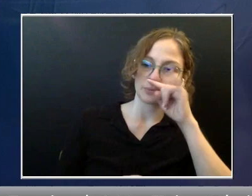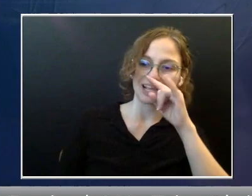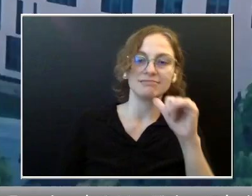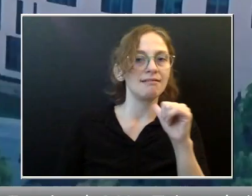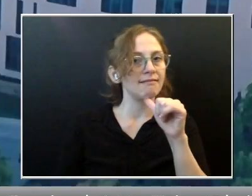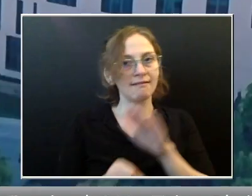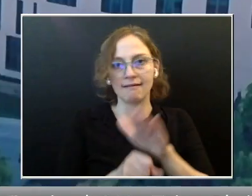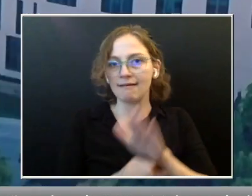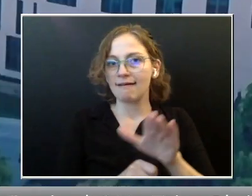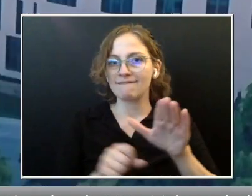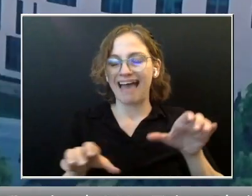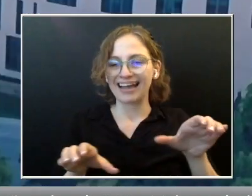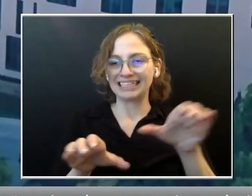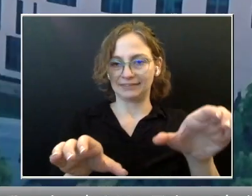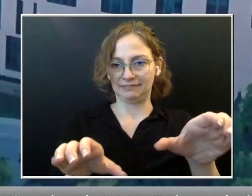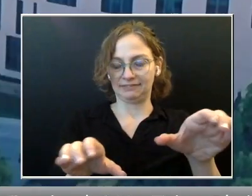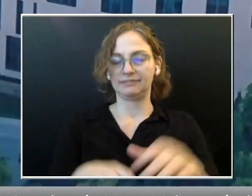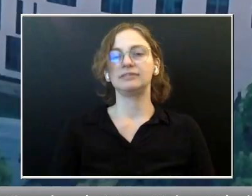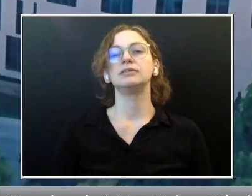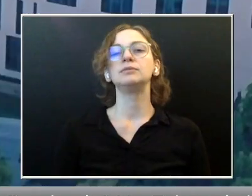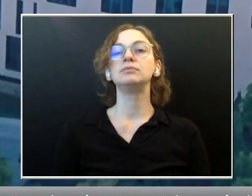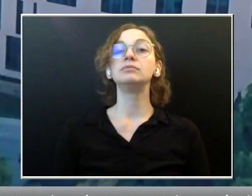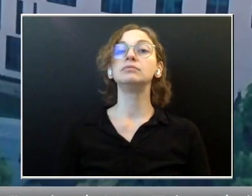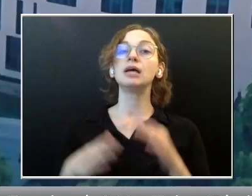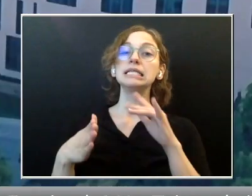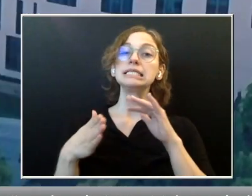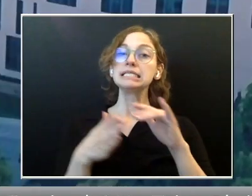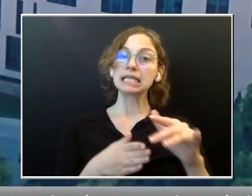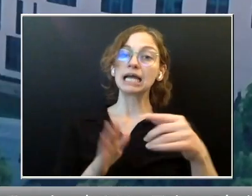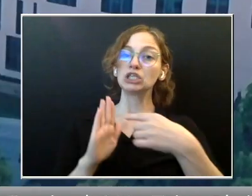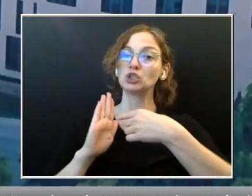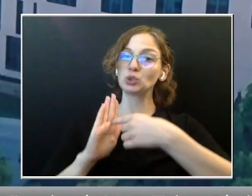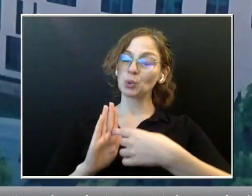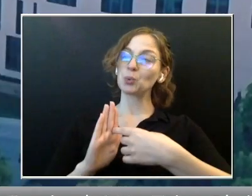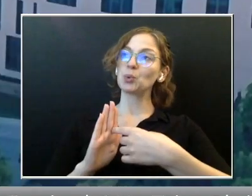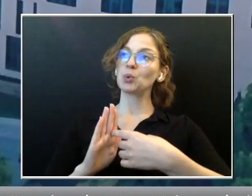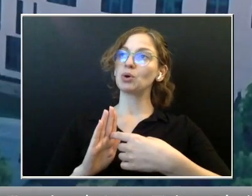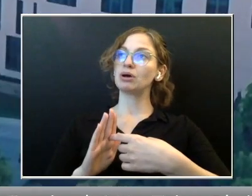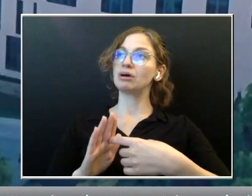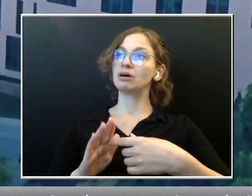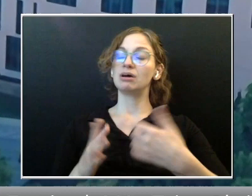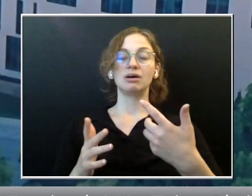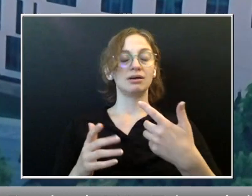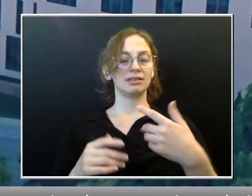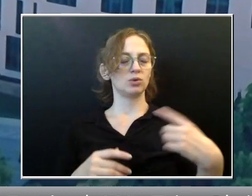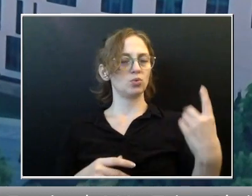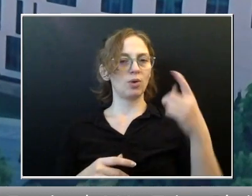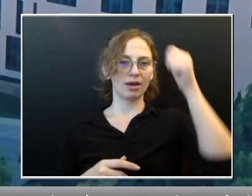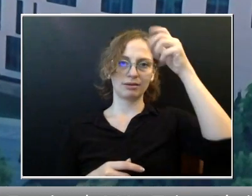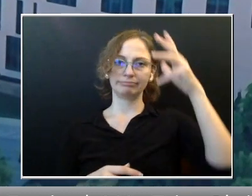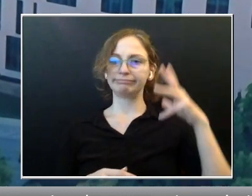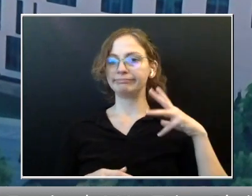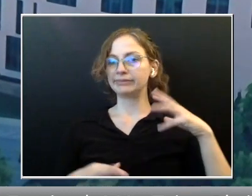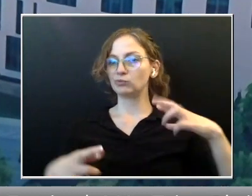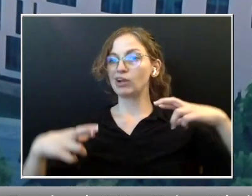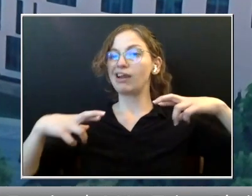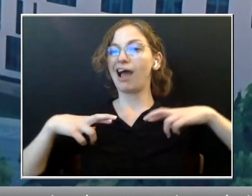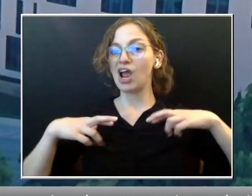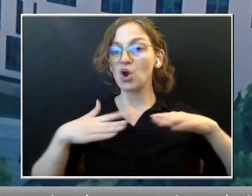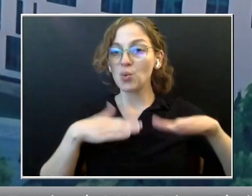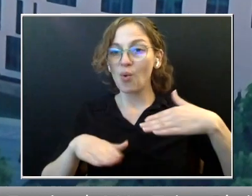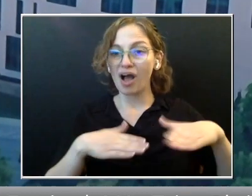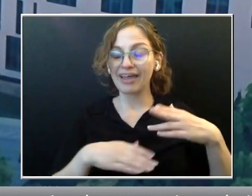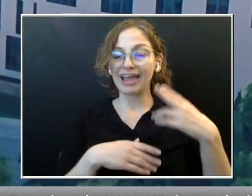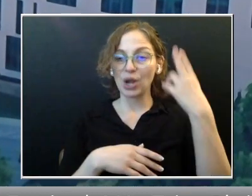that. Studies show, there was a retired men walking in Hawaii that showed that walking 2 miles a day